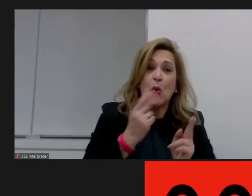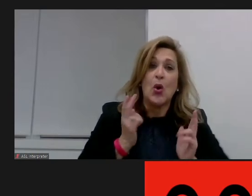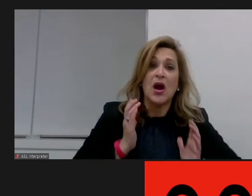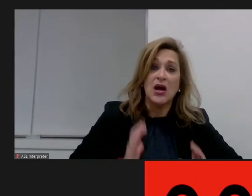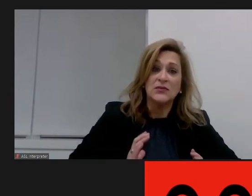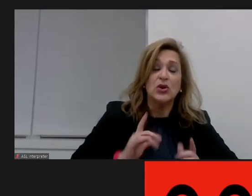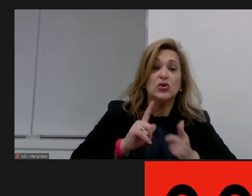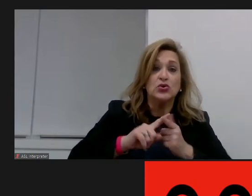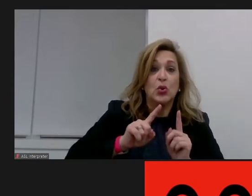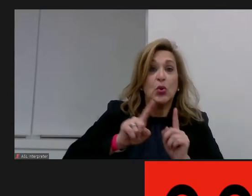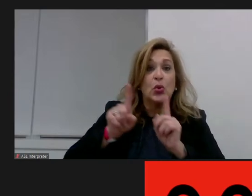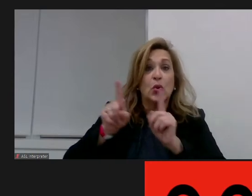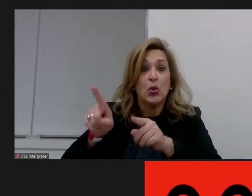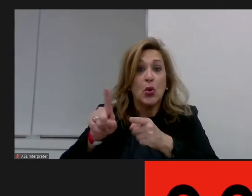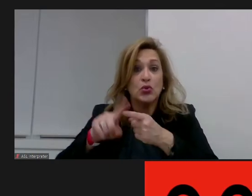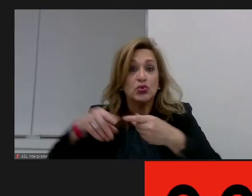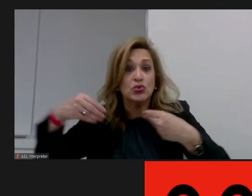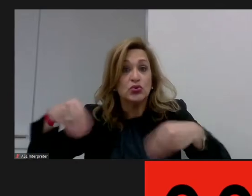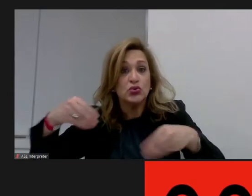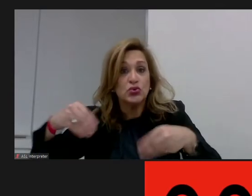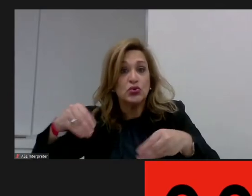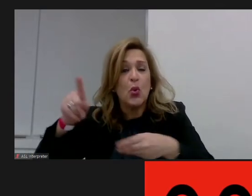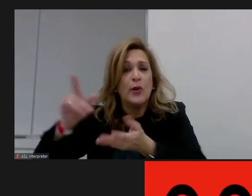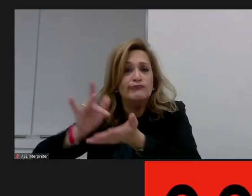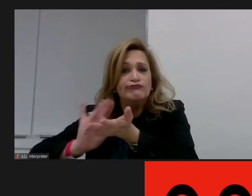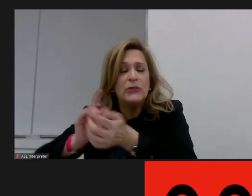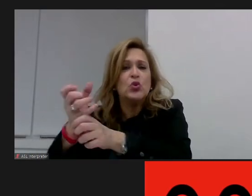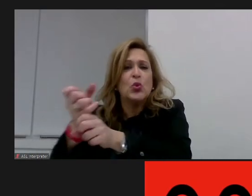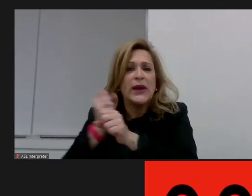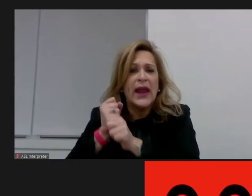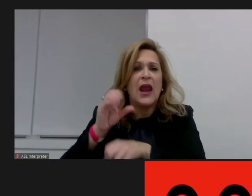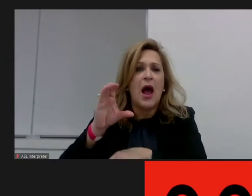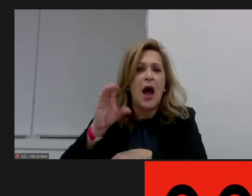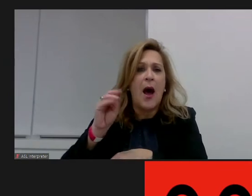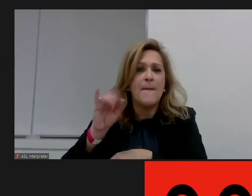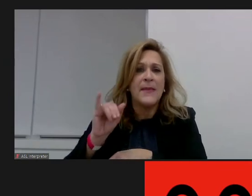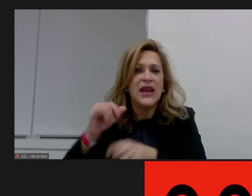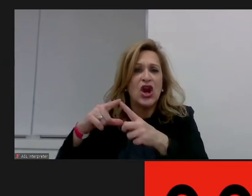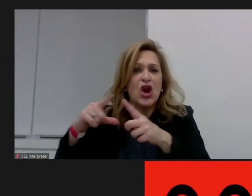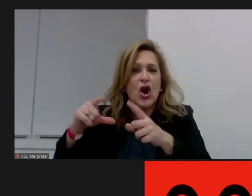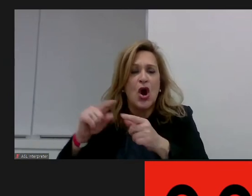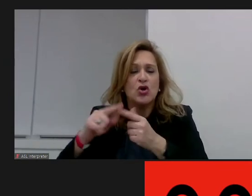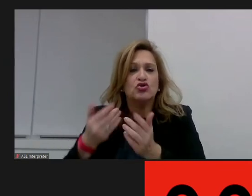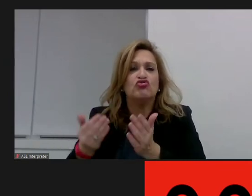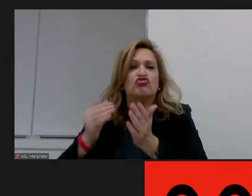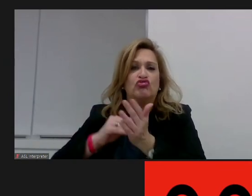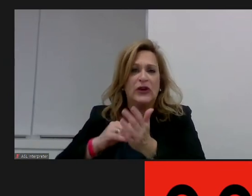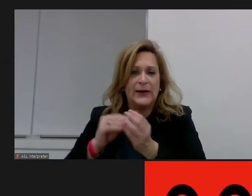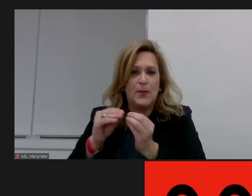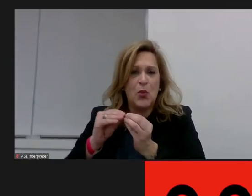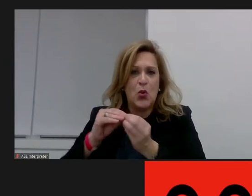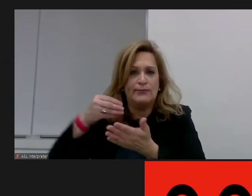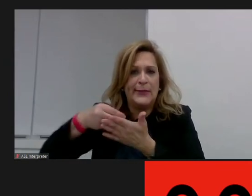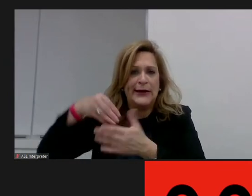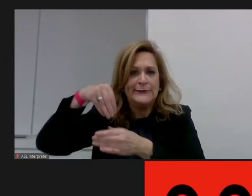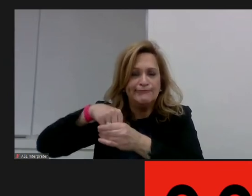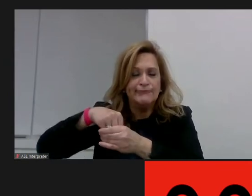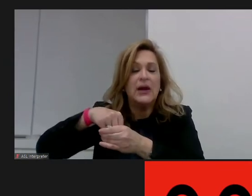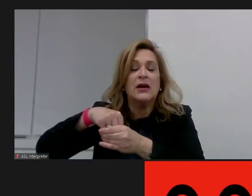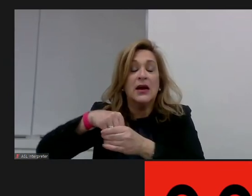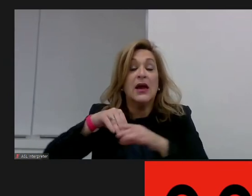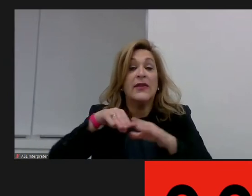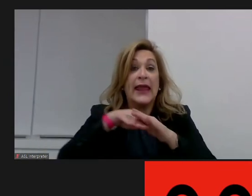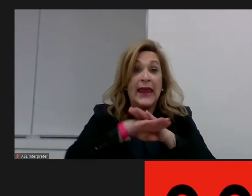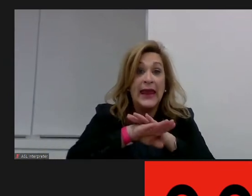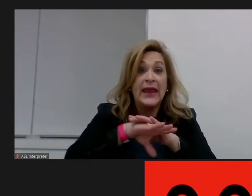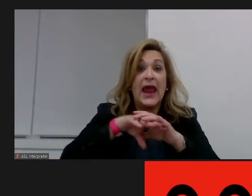chain pharmacies and retail stores to buy Omni cards and refill them. They need to do it as they're getting on the train, as they're getting off the